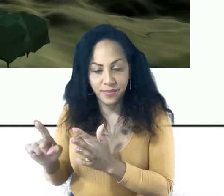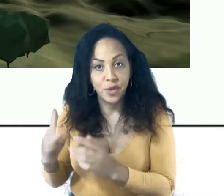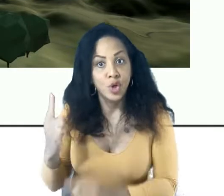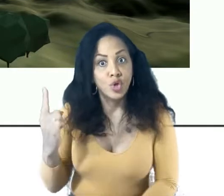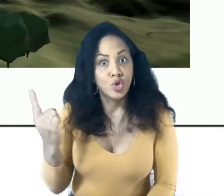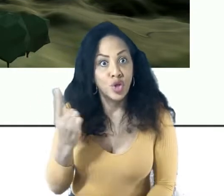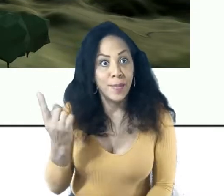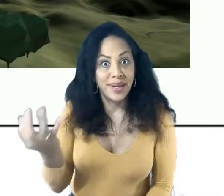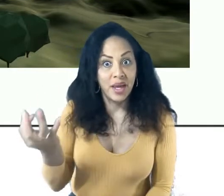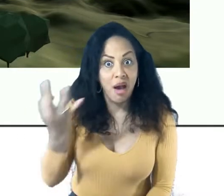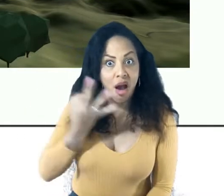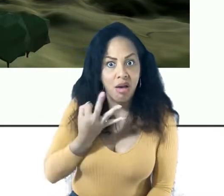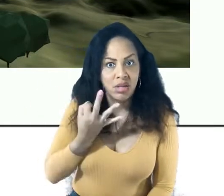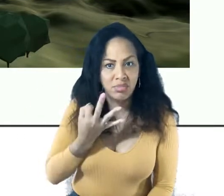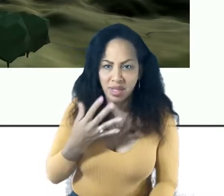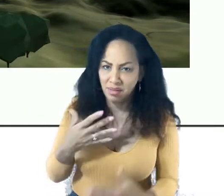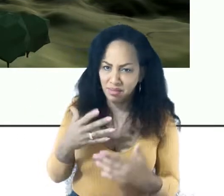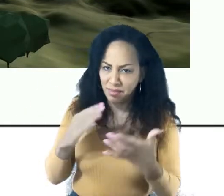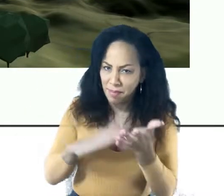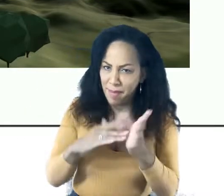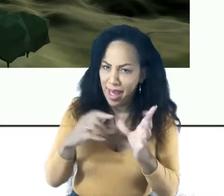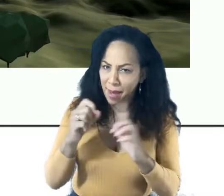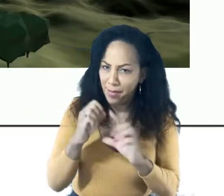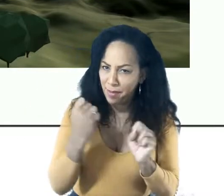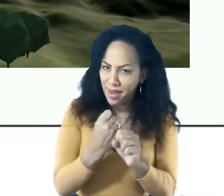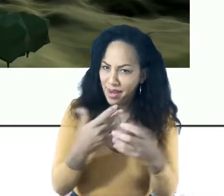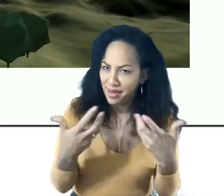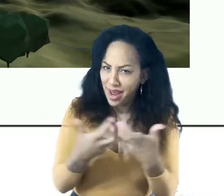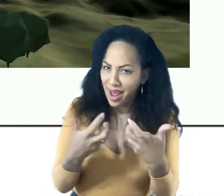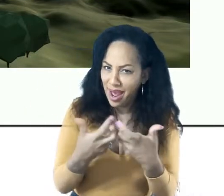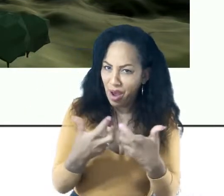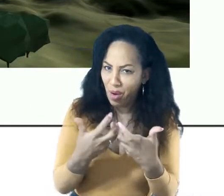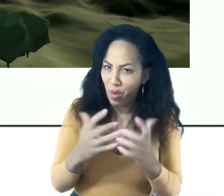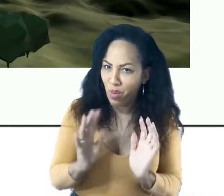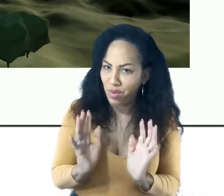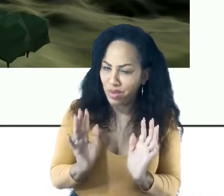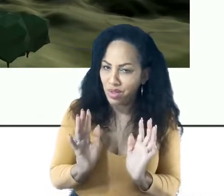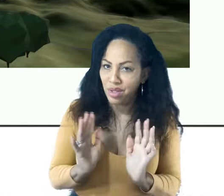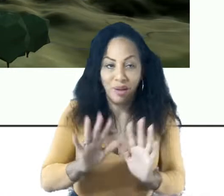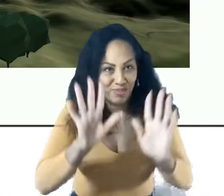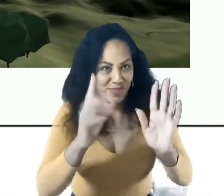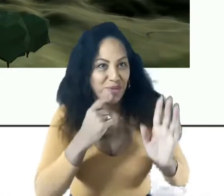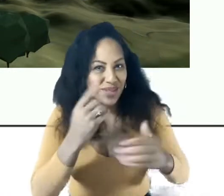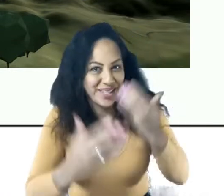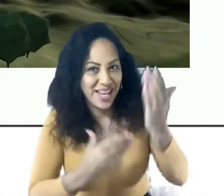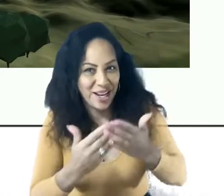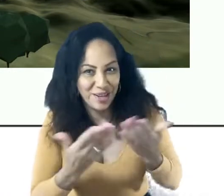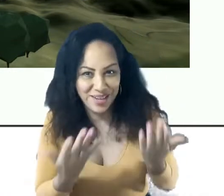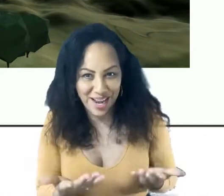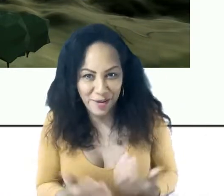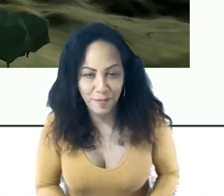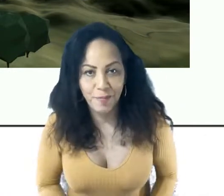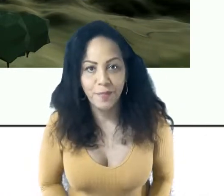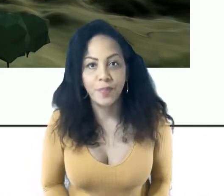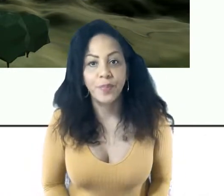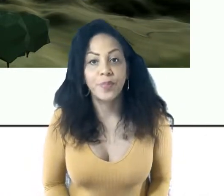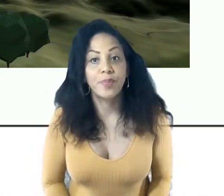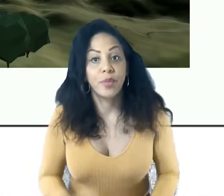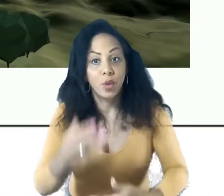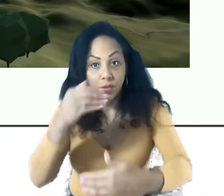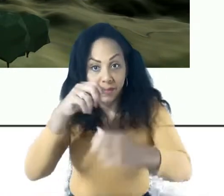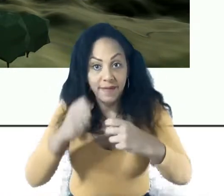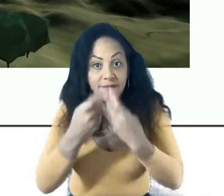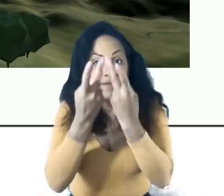took photos of. Well, in fact, I'll tell you now. We went into a primary school